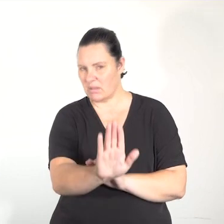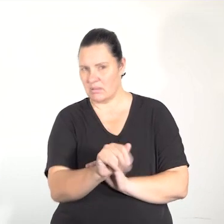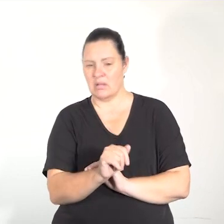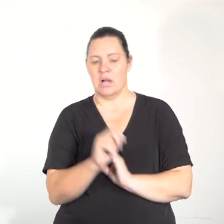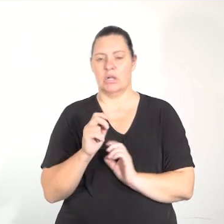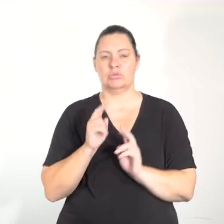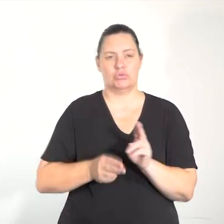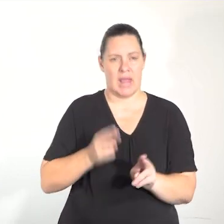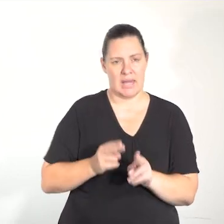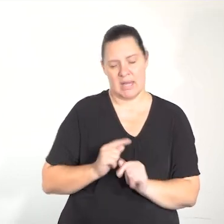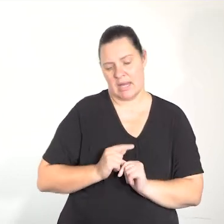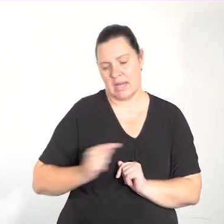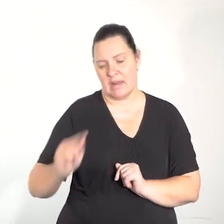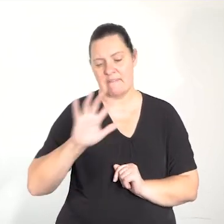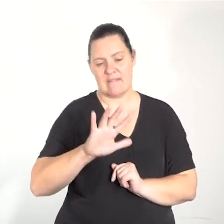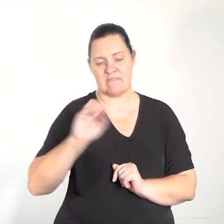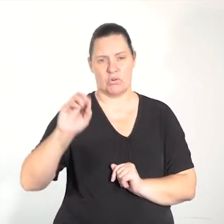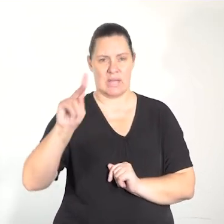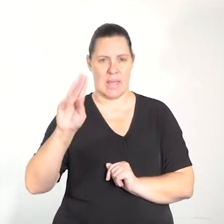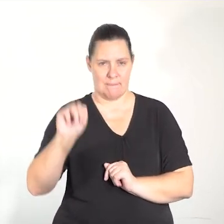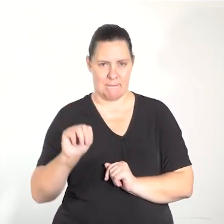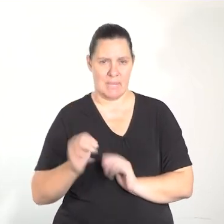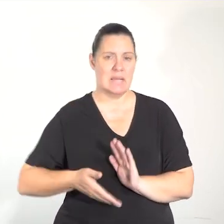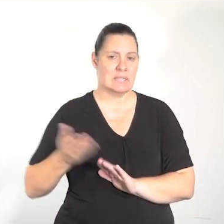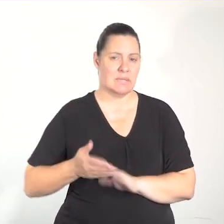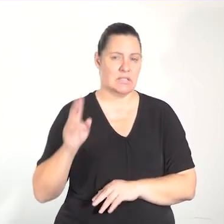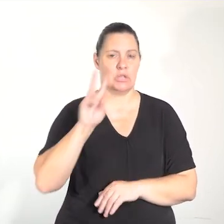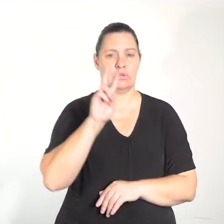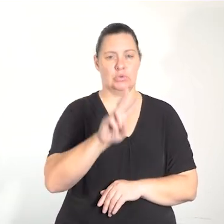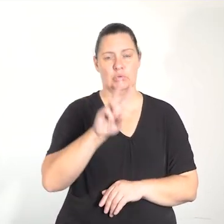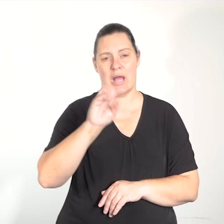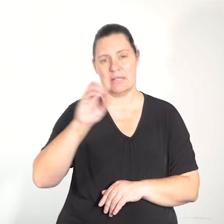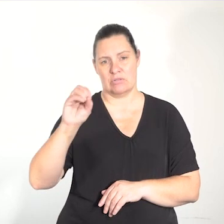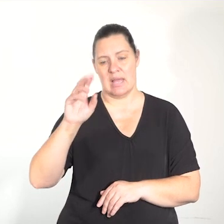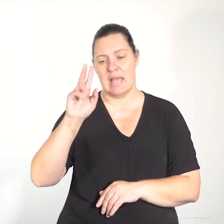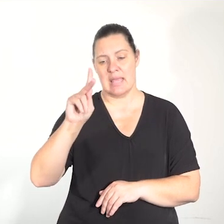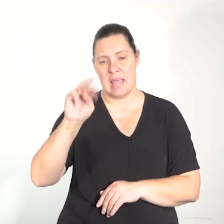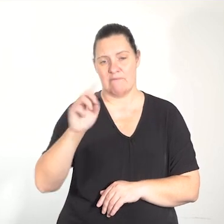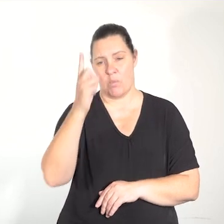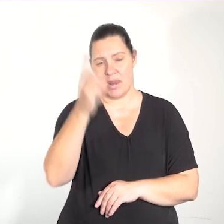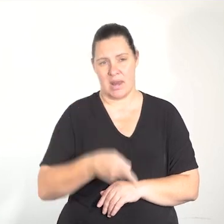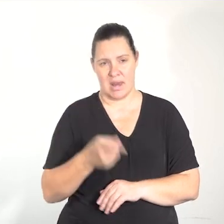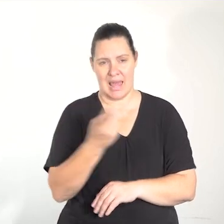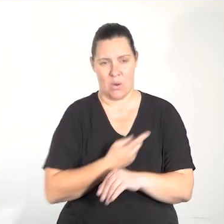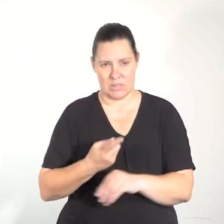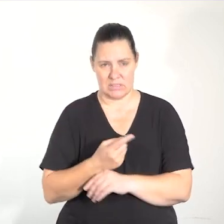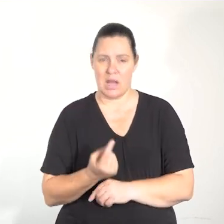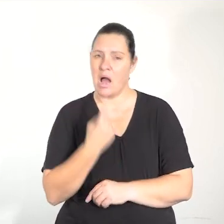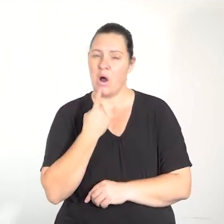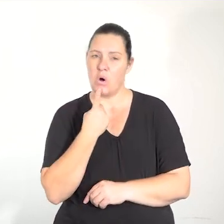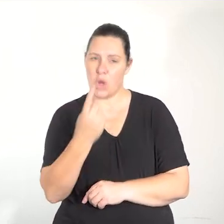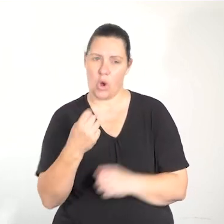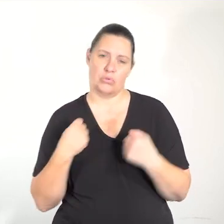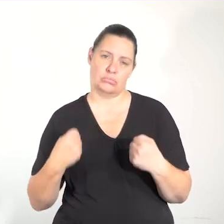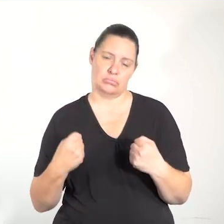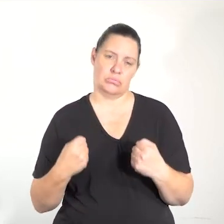A train travels for 500 kilometers at a speed of 200 kilometers per hour. How long did